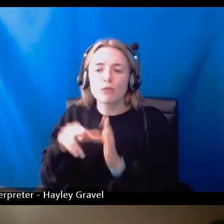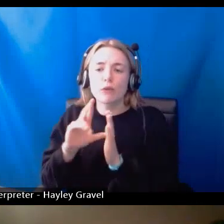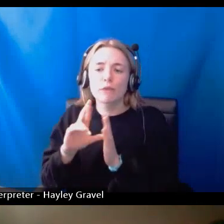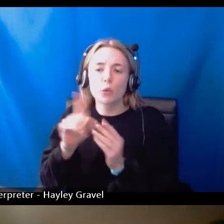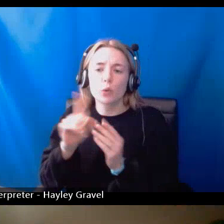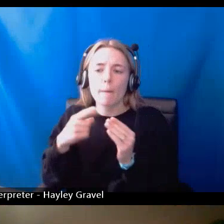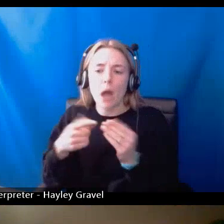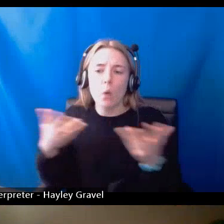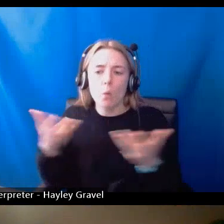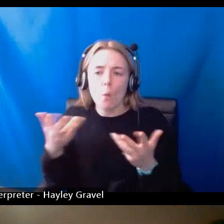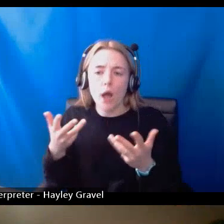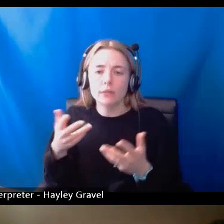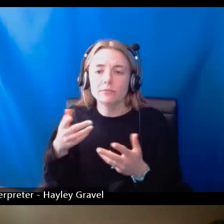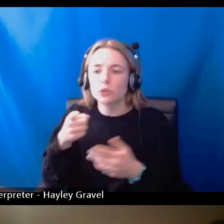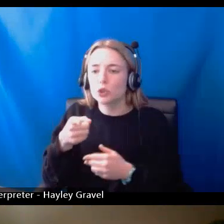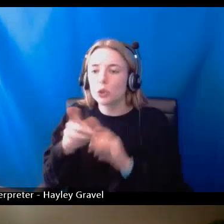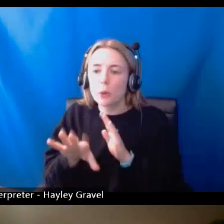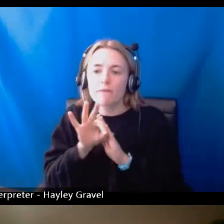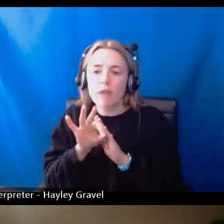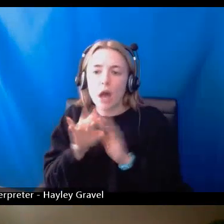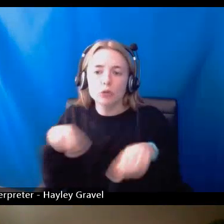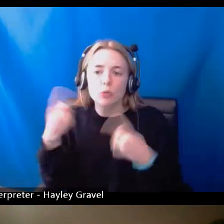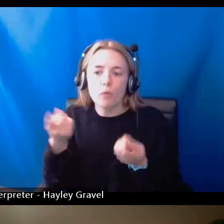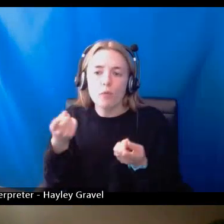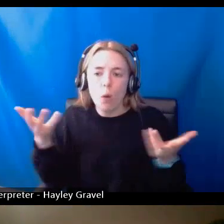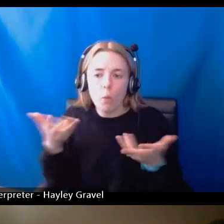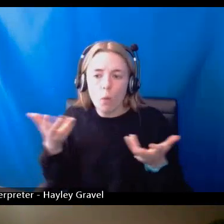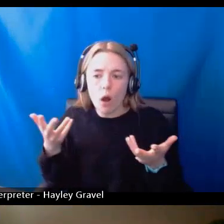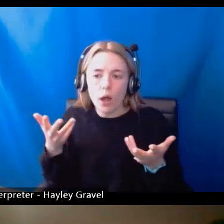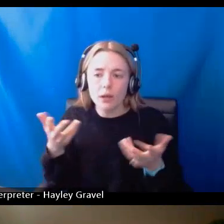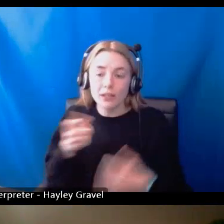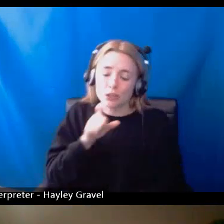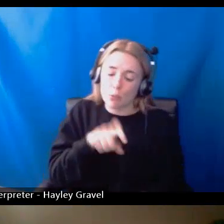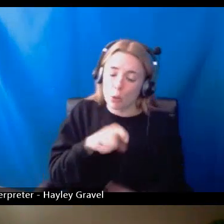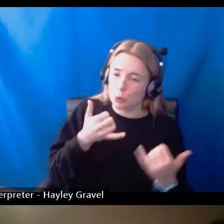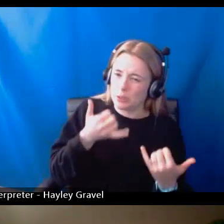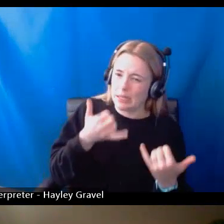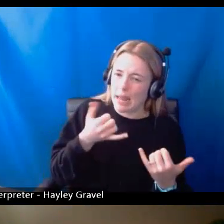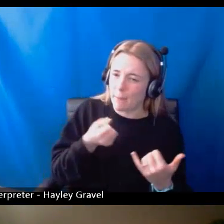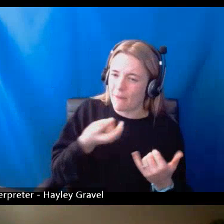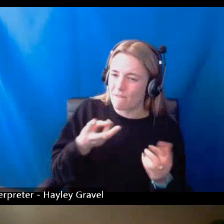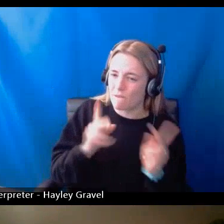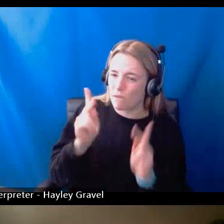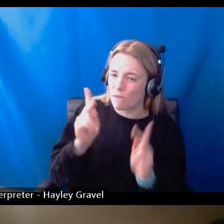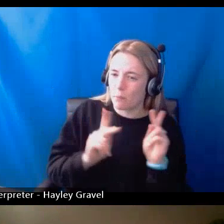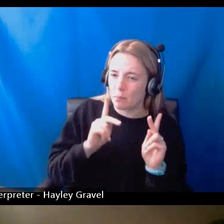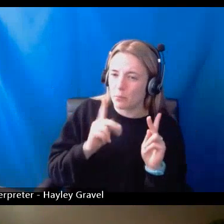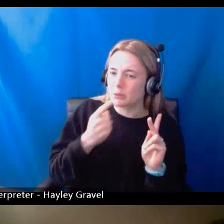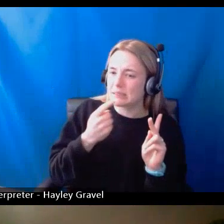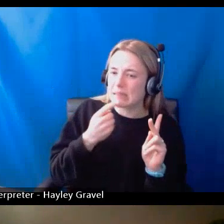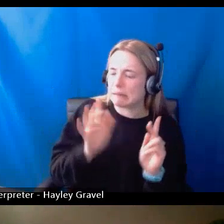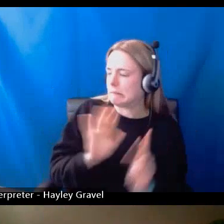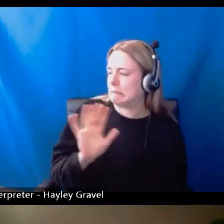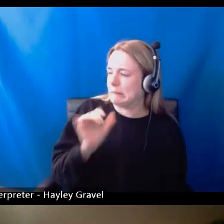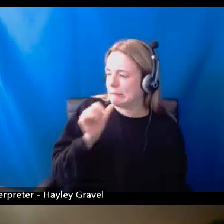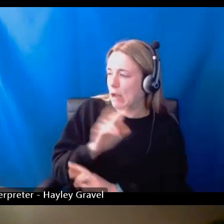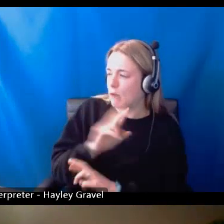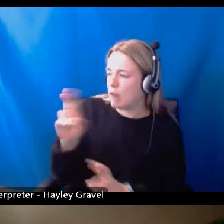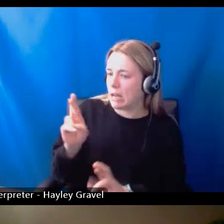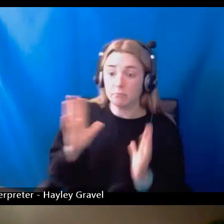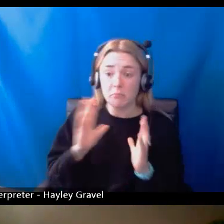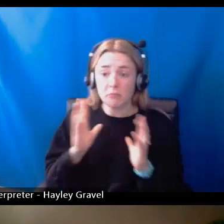meeting, and that was going to be today. But I heard from several of you that you're not ready to do that. I'm okay with that. That